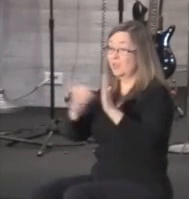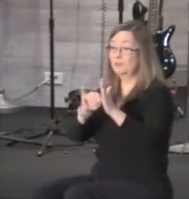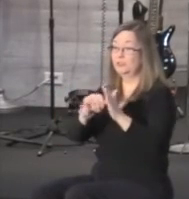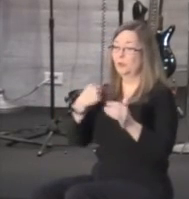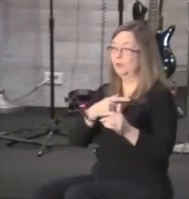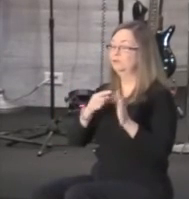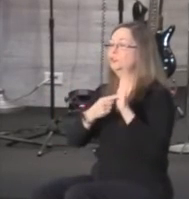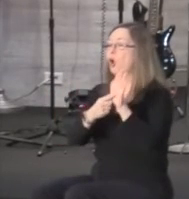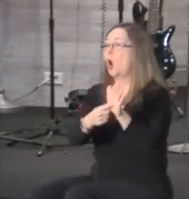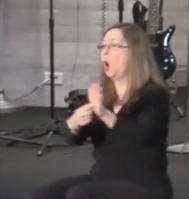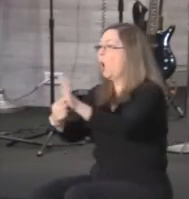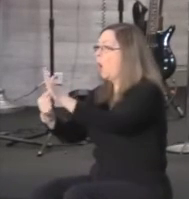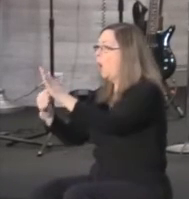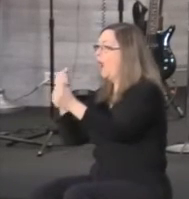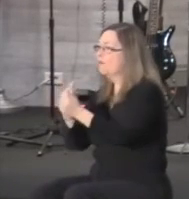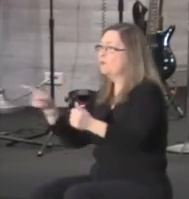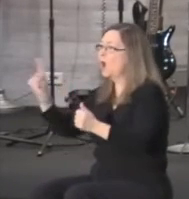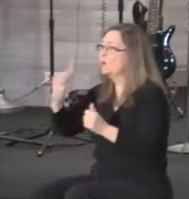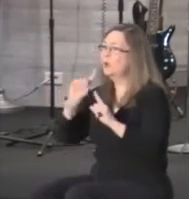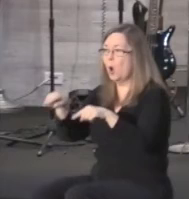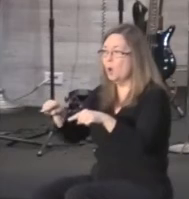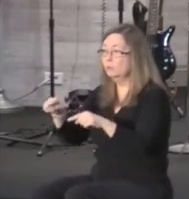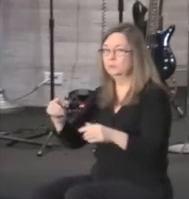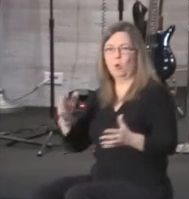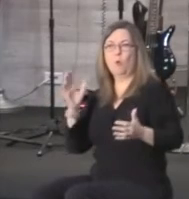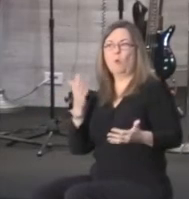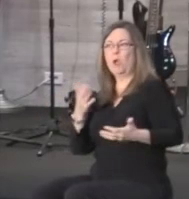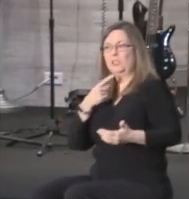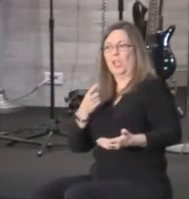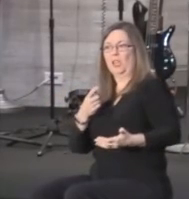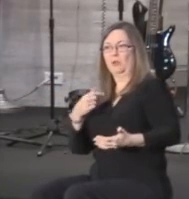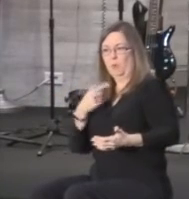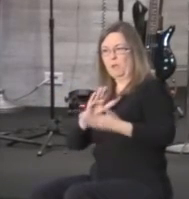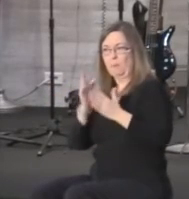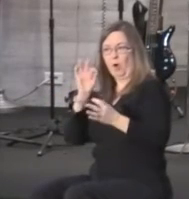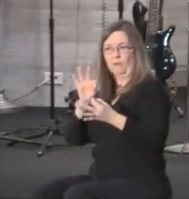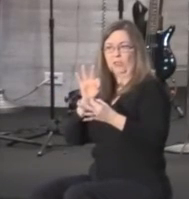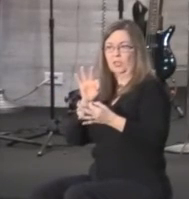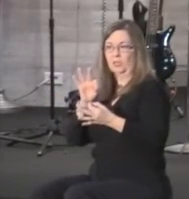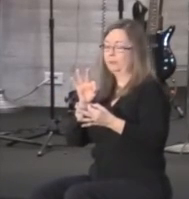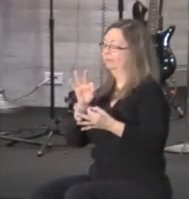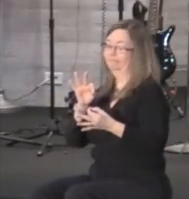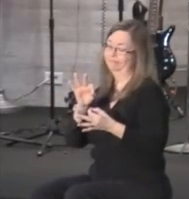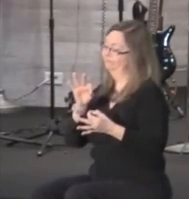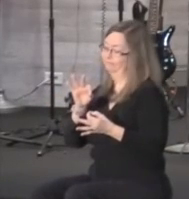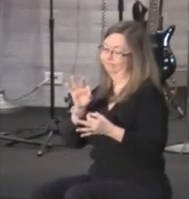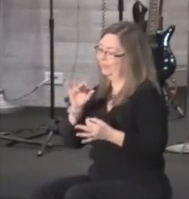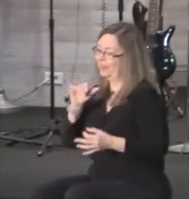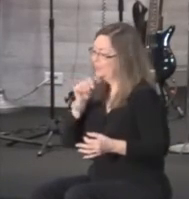everywhere. Oh, what are you saying? We're supposed to be perfect? That isn't what I'm